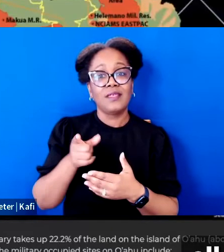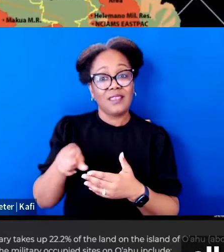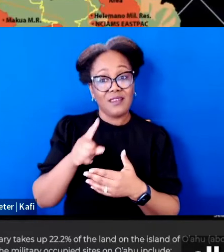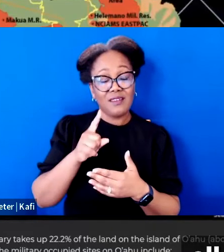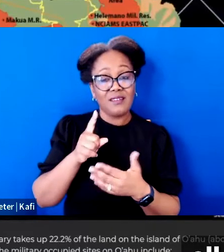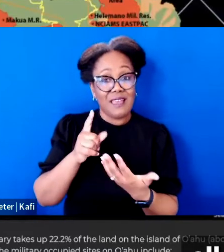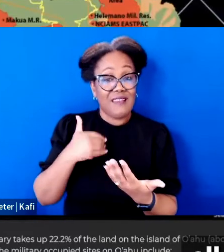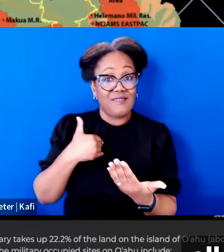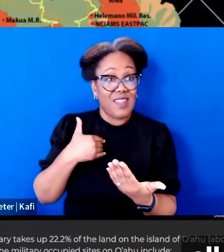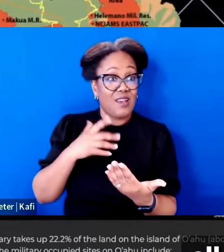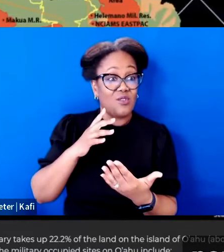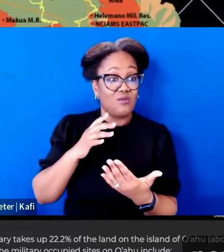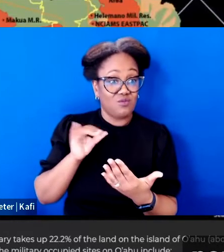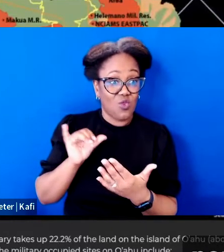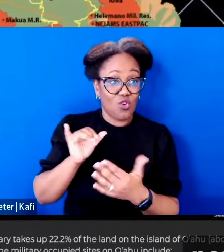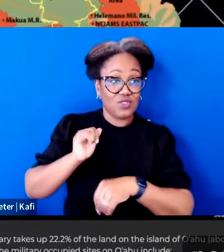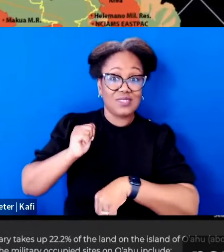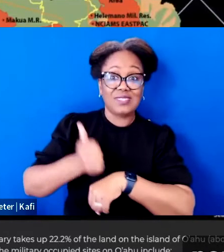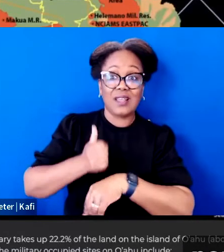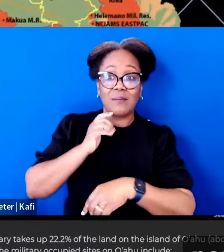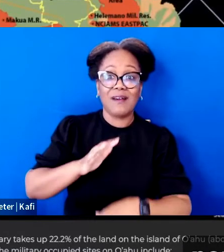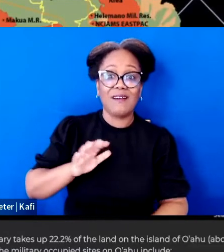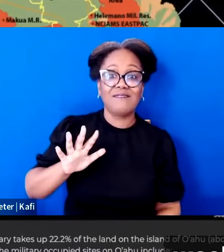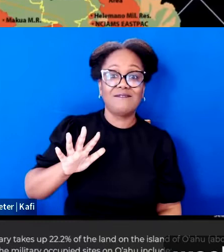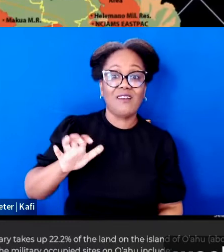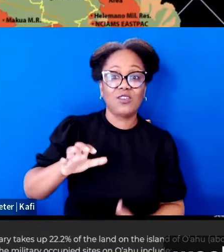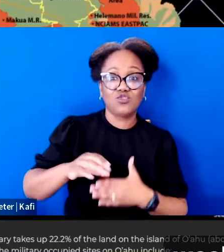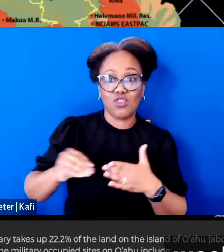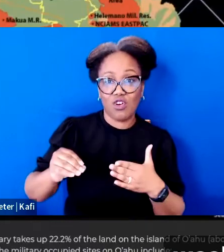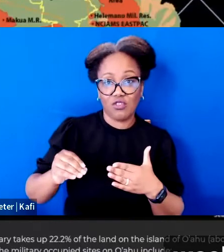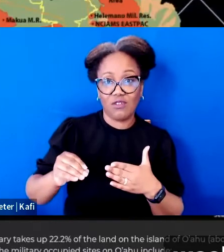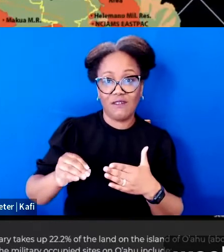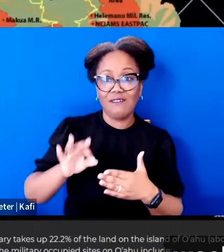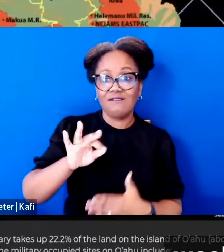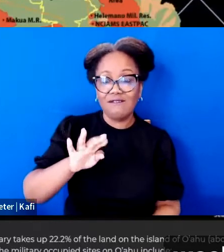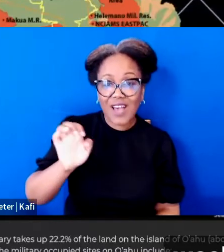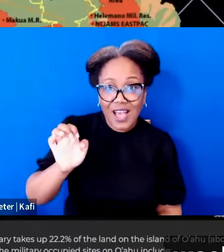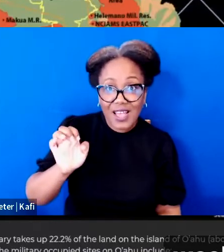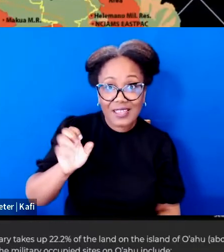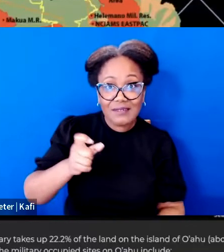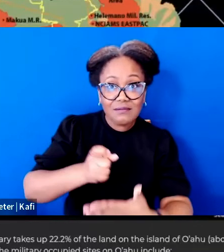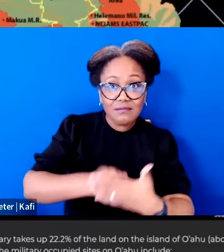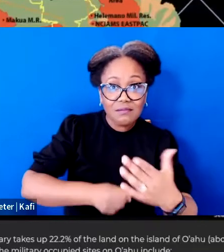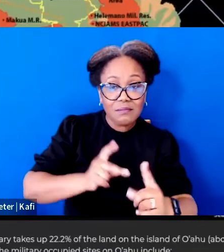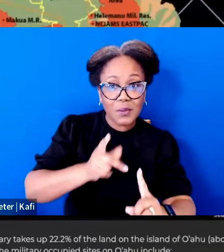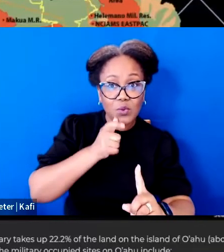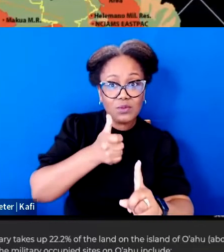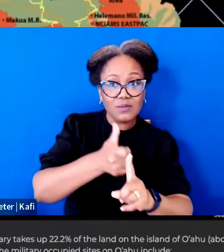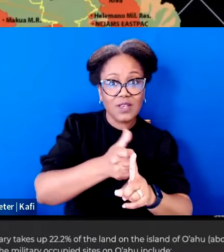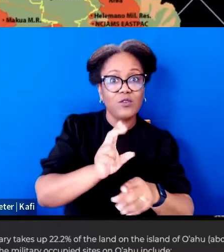on residents if they use water for non-essential activities, such as washing a car or watering the lawn.